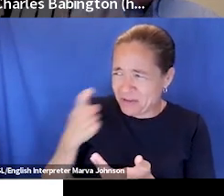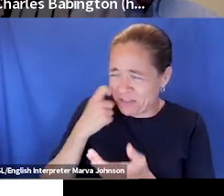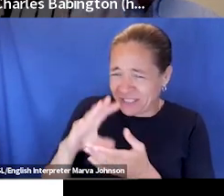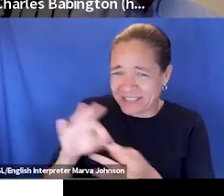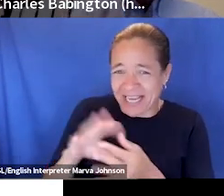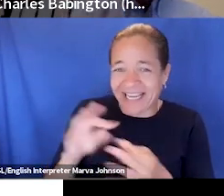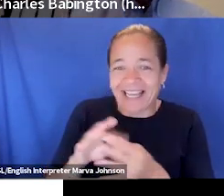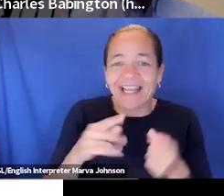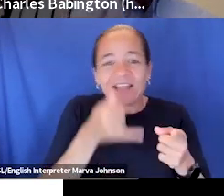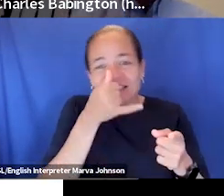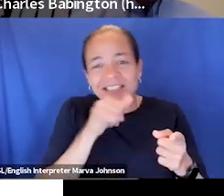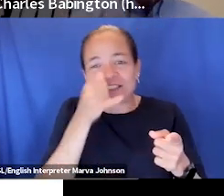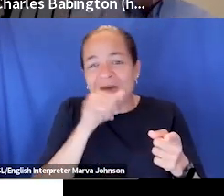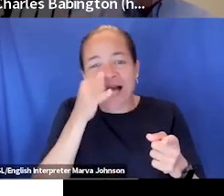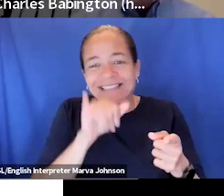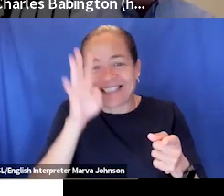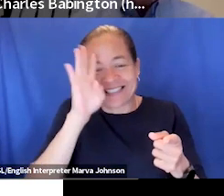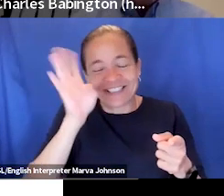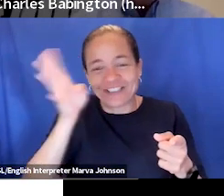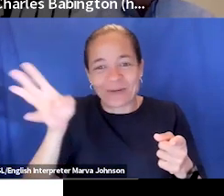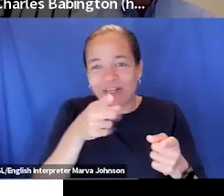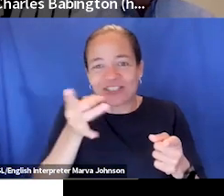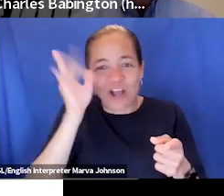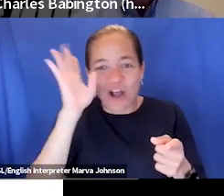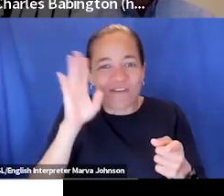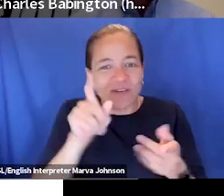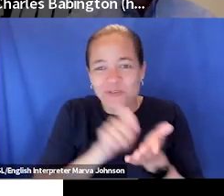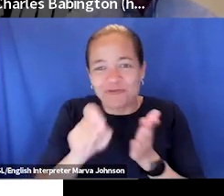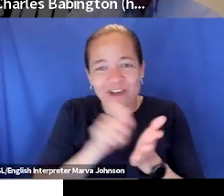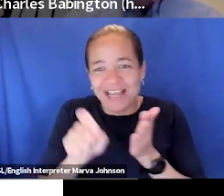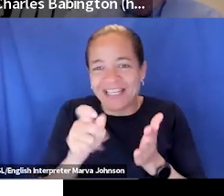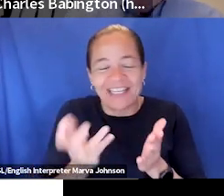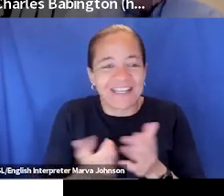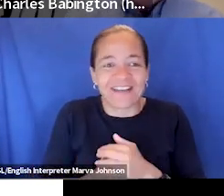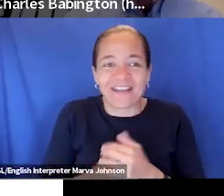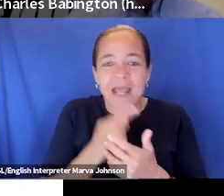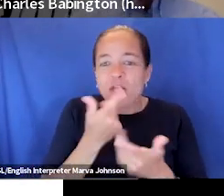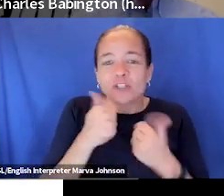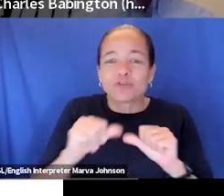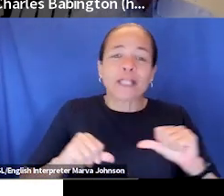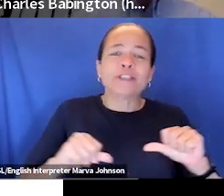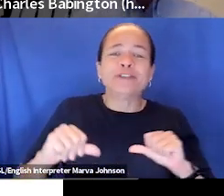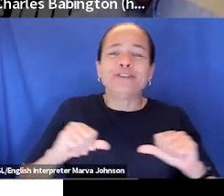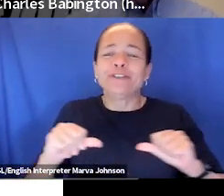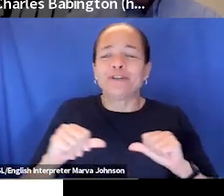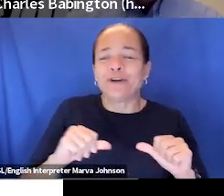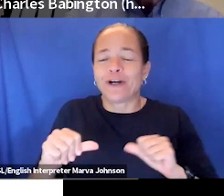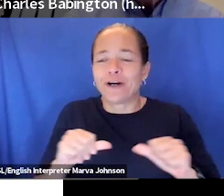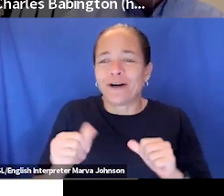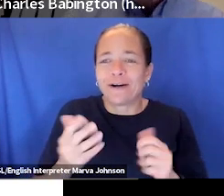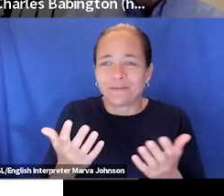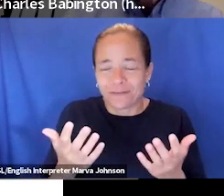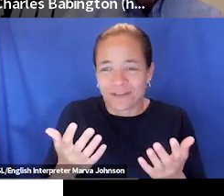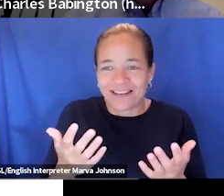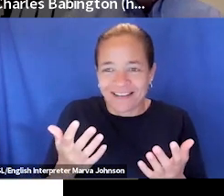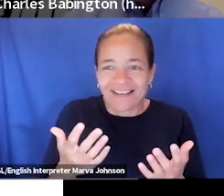is nonsense. This is gibberish. This is terrible writing. They're trying to show off. And it